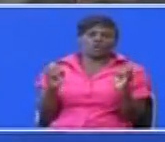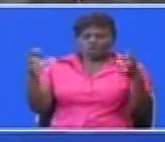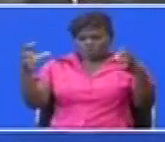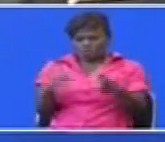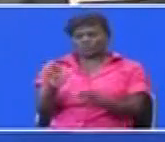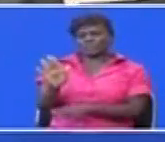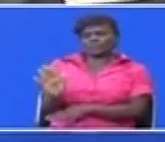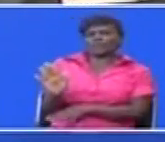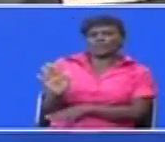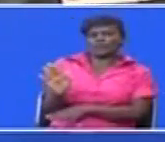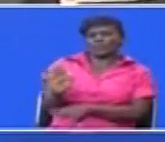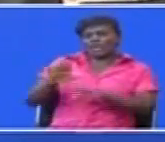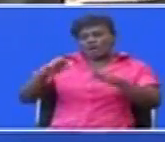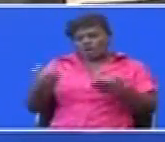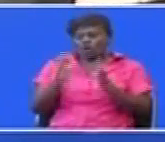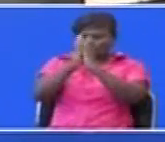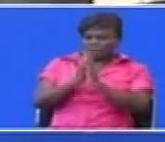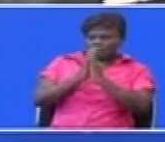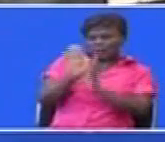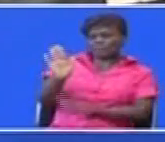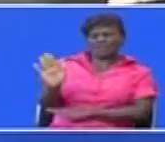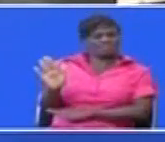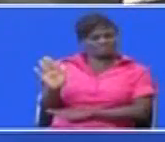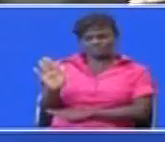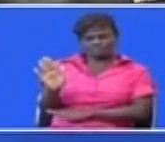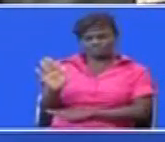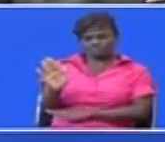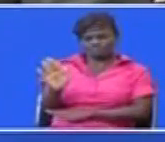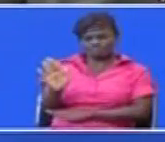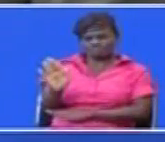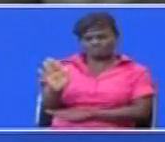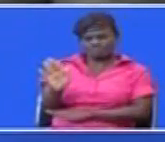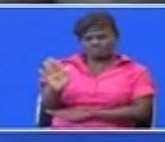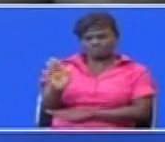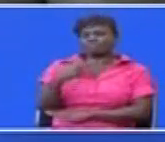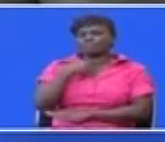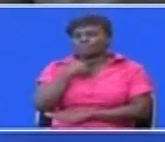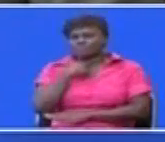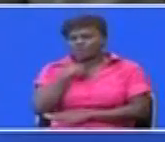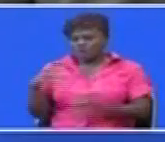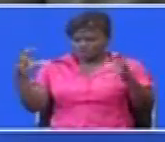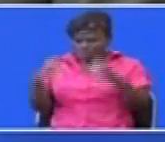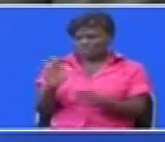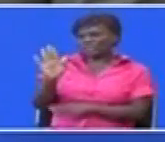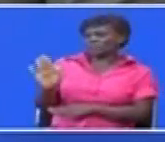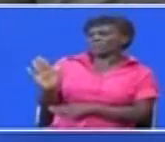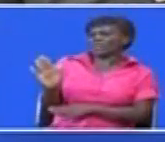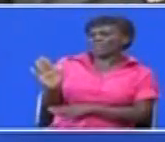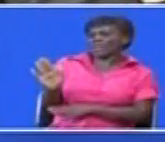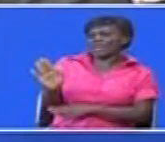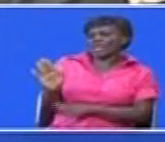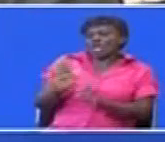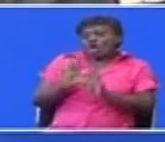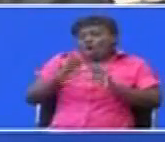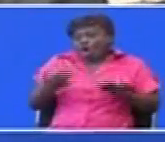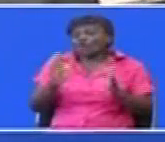community or their religion is under siege. Your community nor